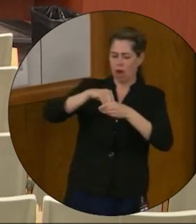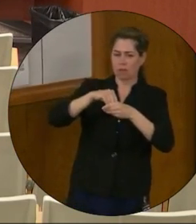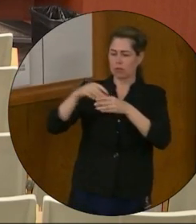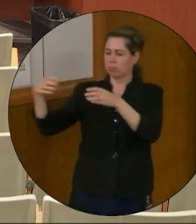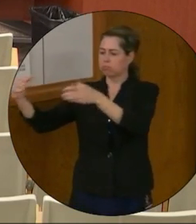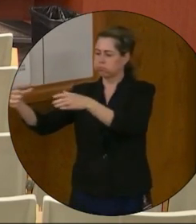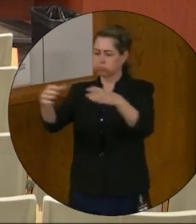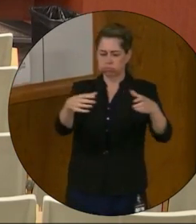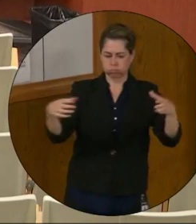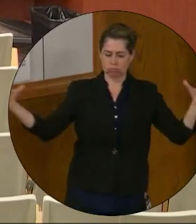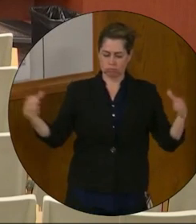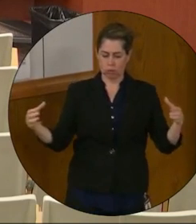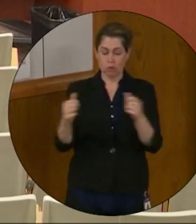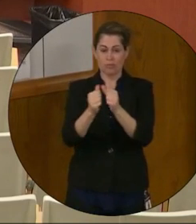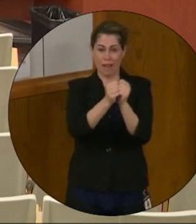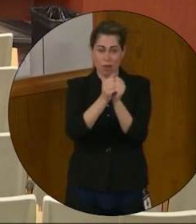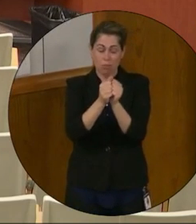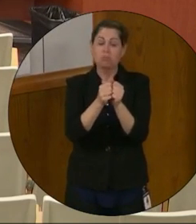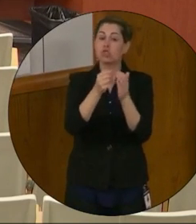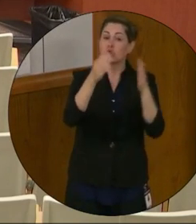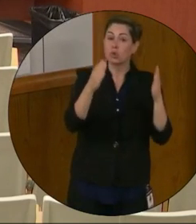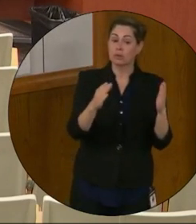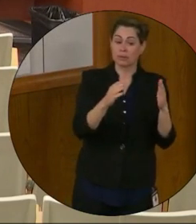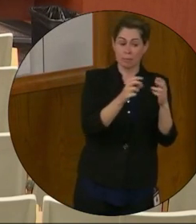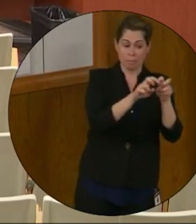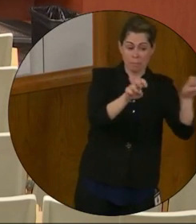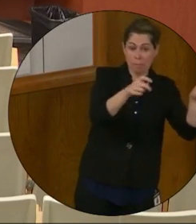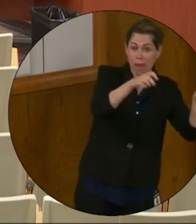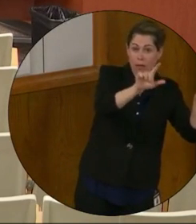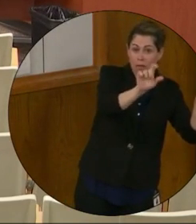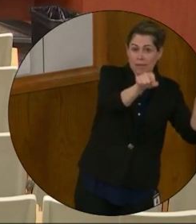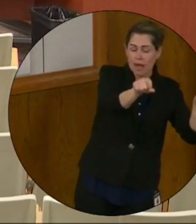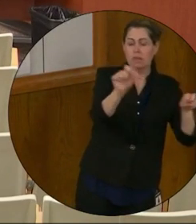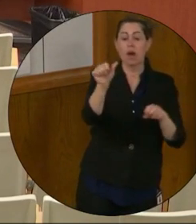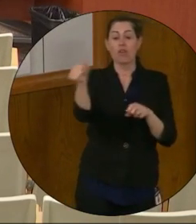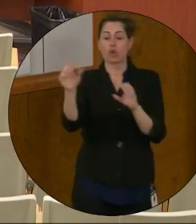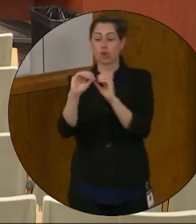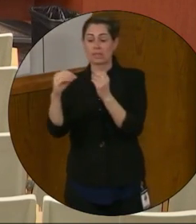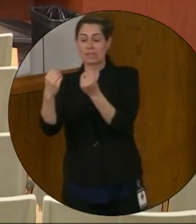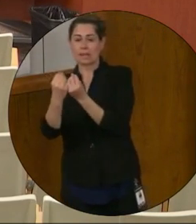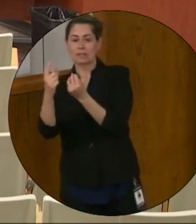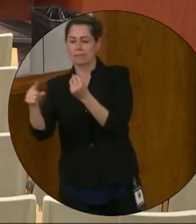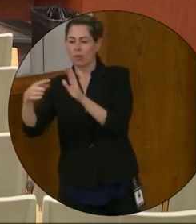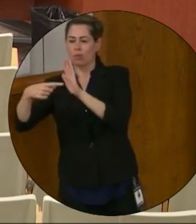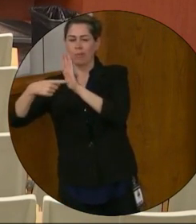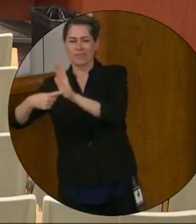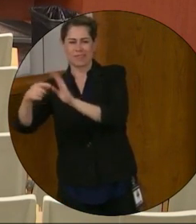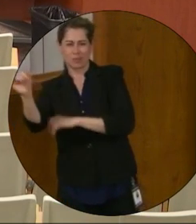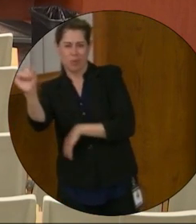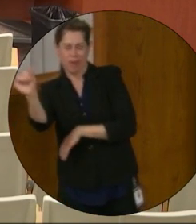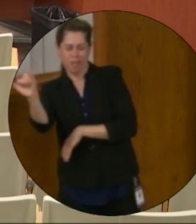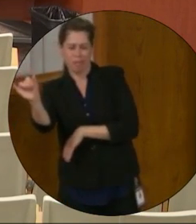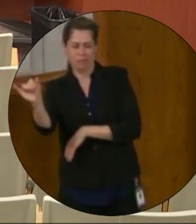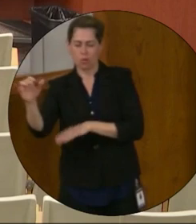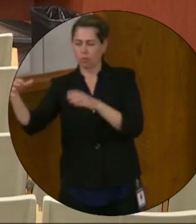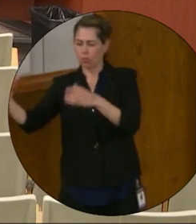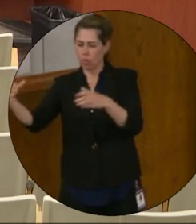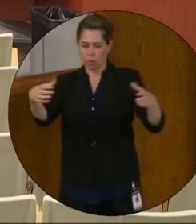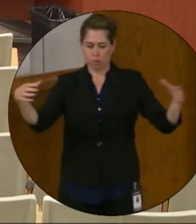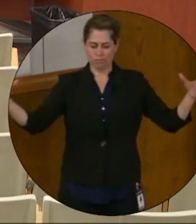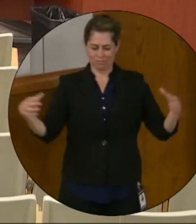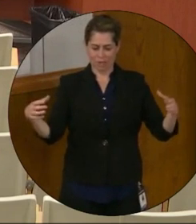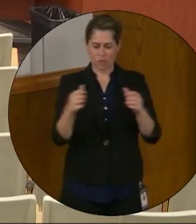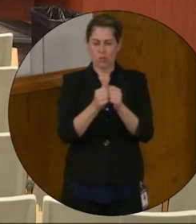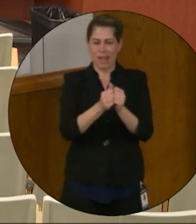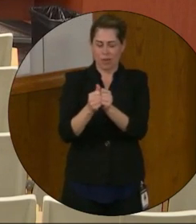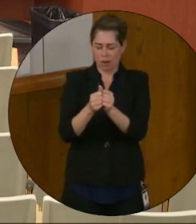student panel. You also had some other organizations represented. And then they talked kind of about